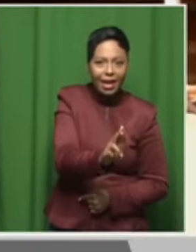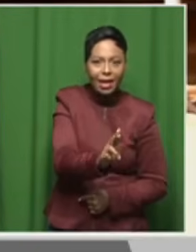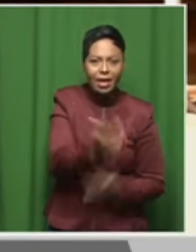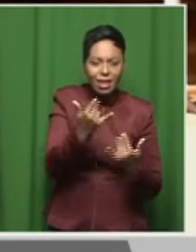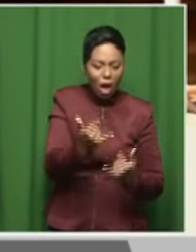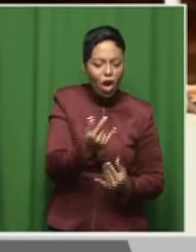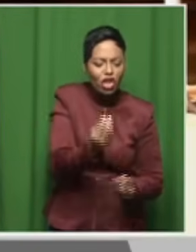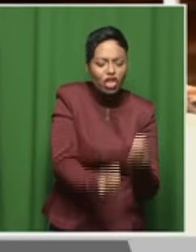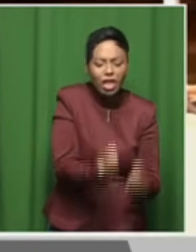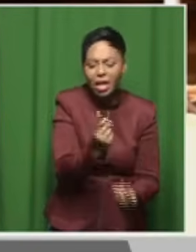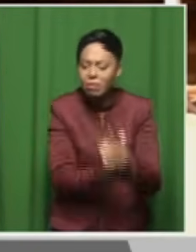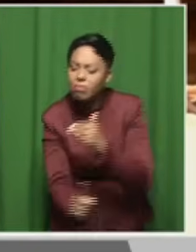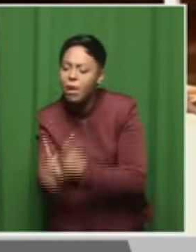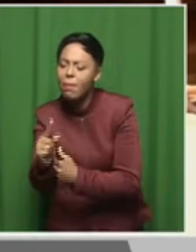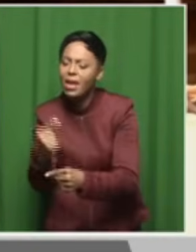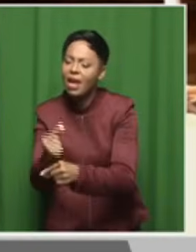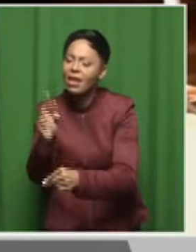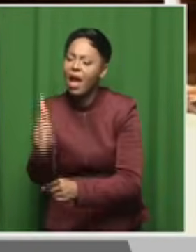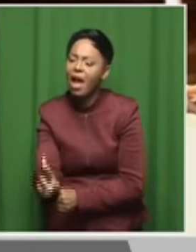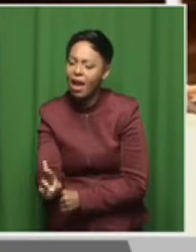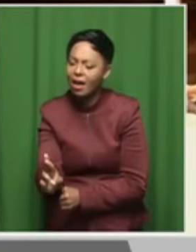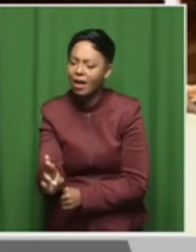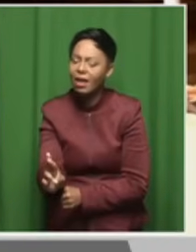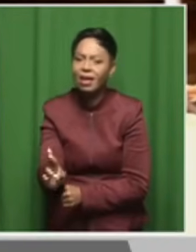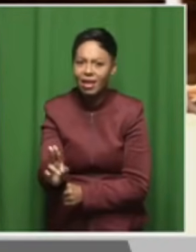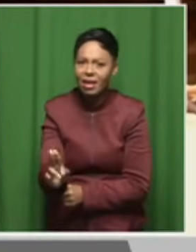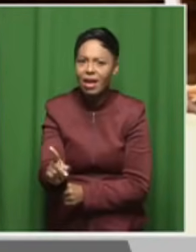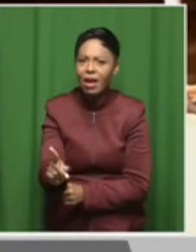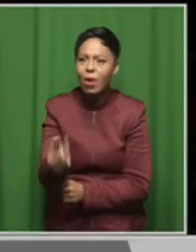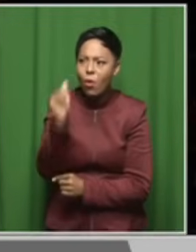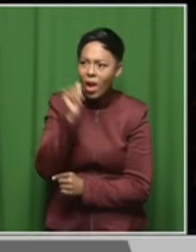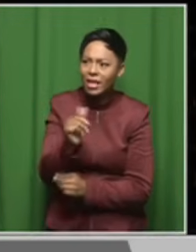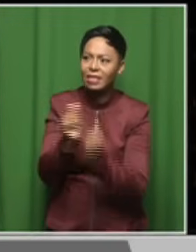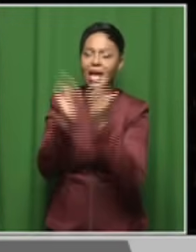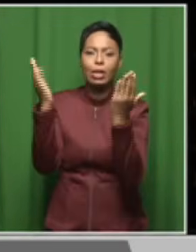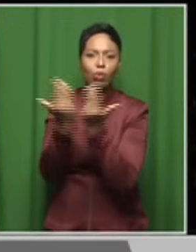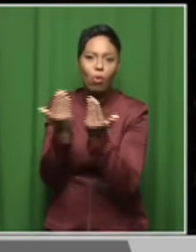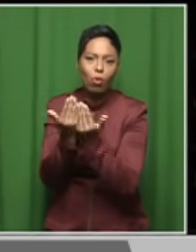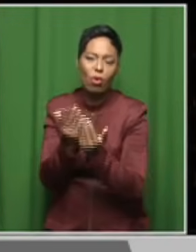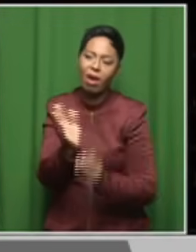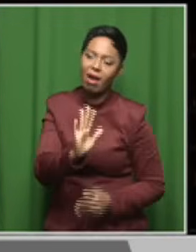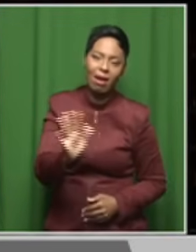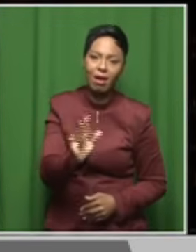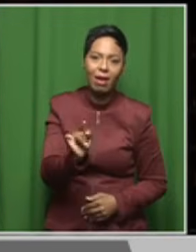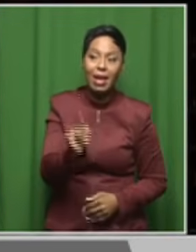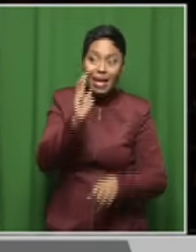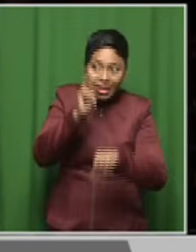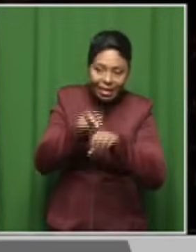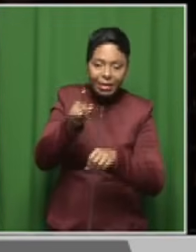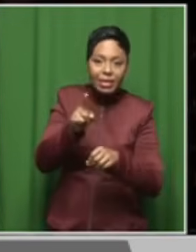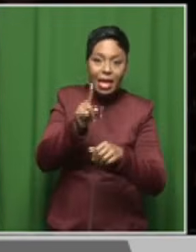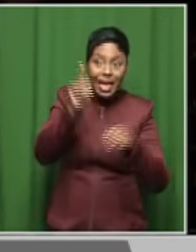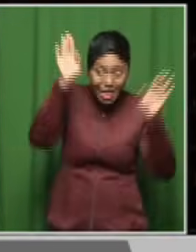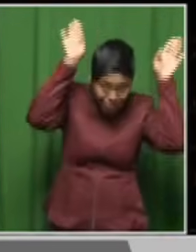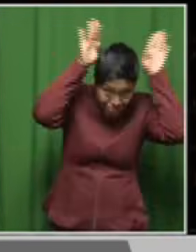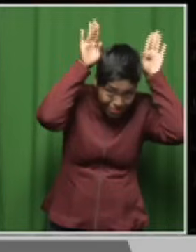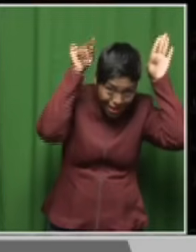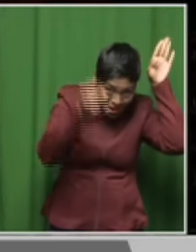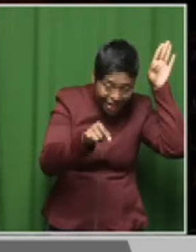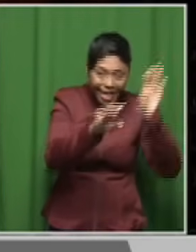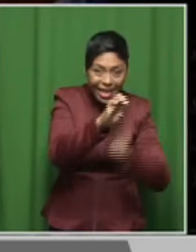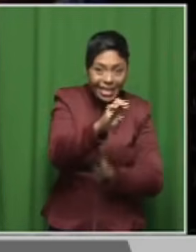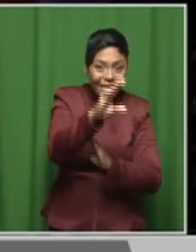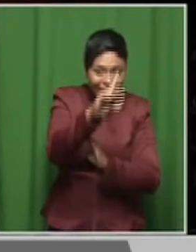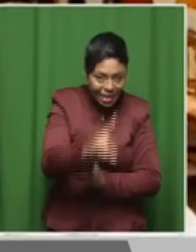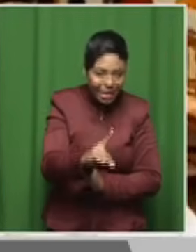attend grade R. It is the first year of formal schooling. And I see massive opportunity for ECD to convert